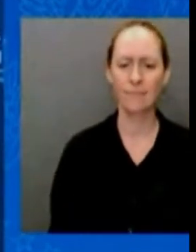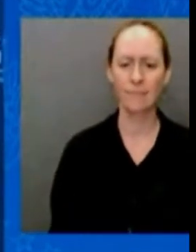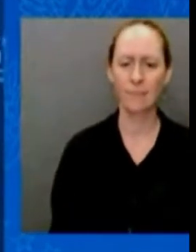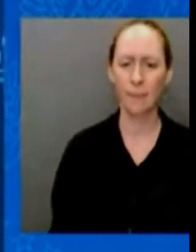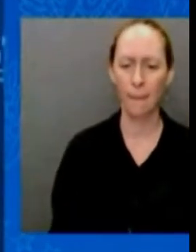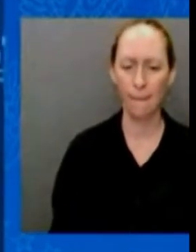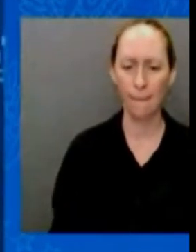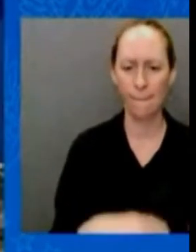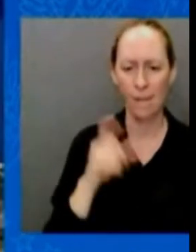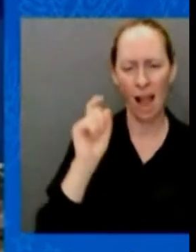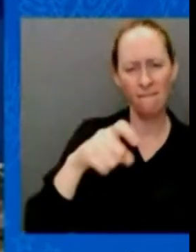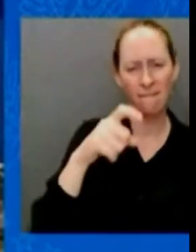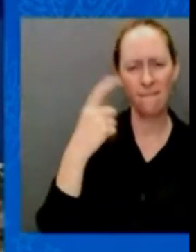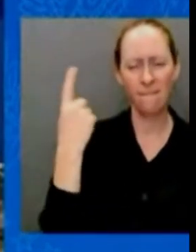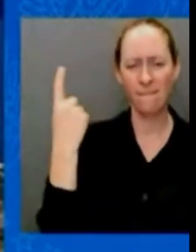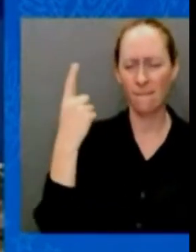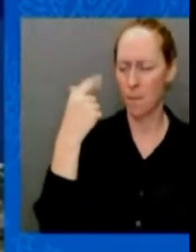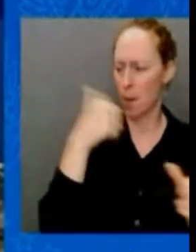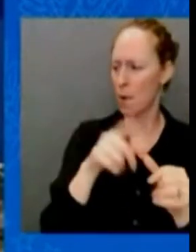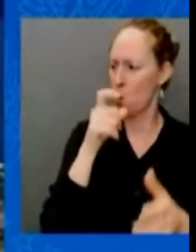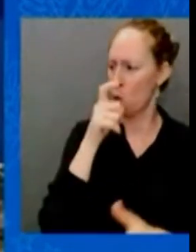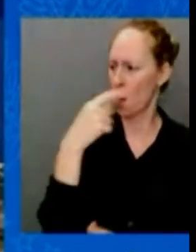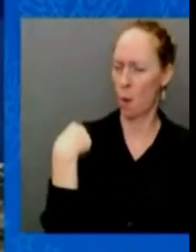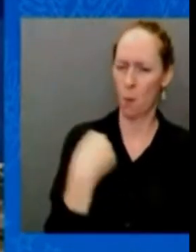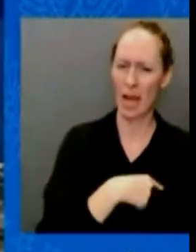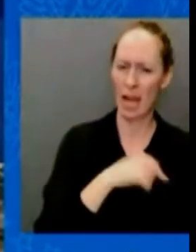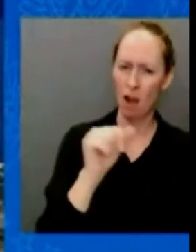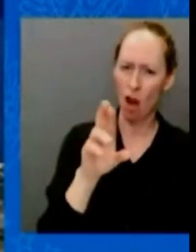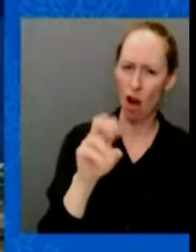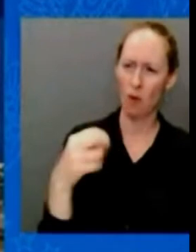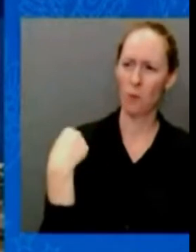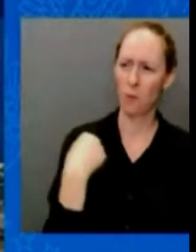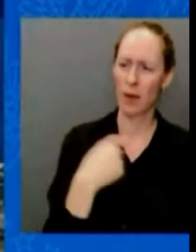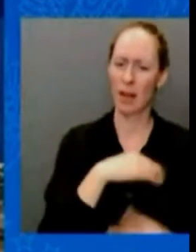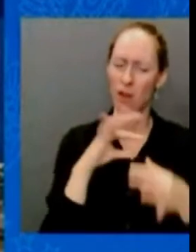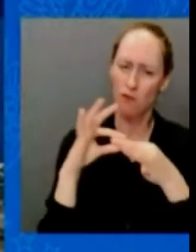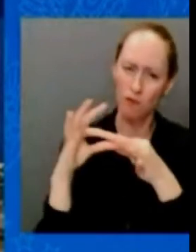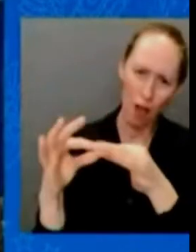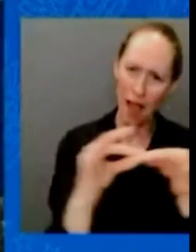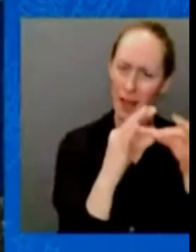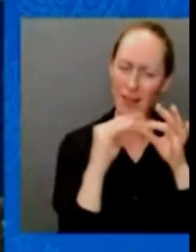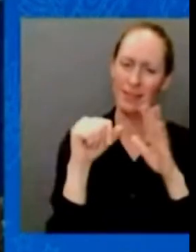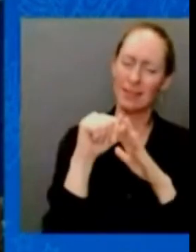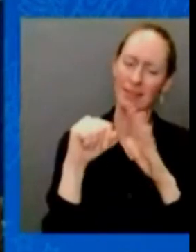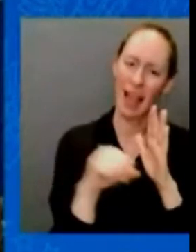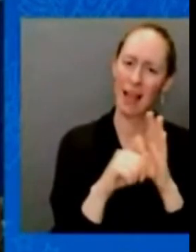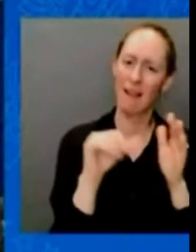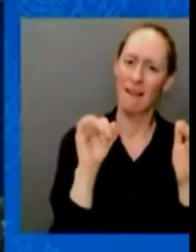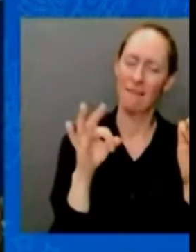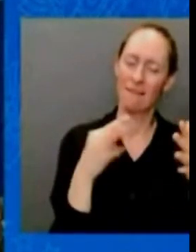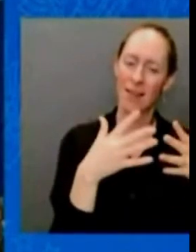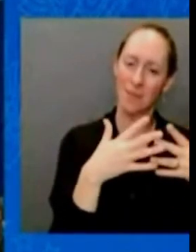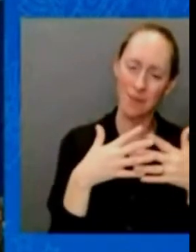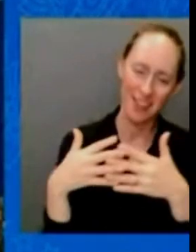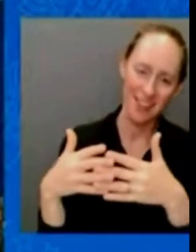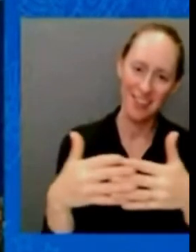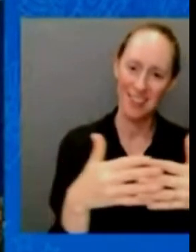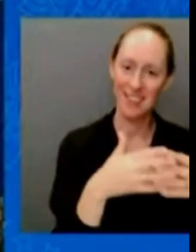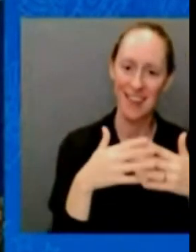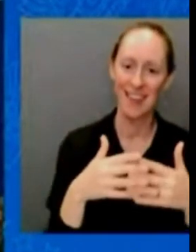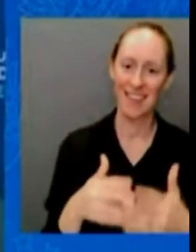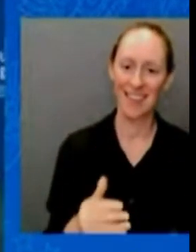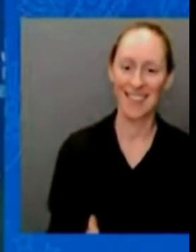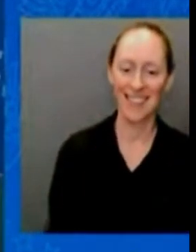the United States of America. There is nothing. There is nothing, nothing beyond our